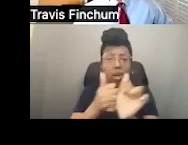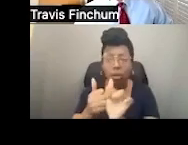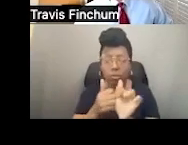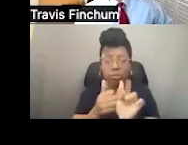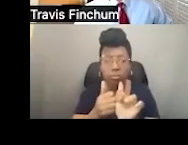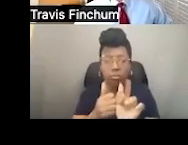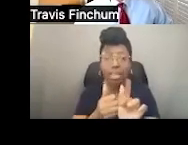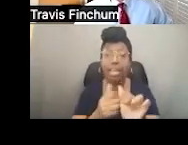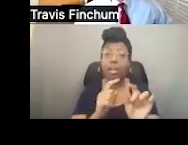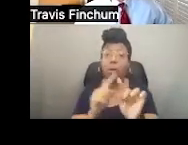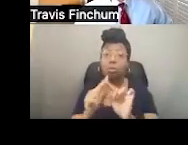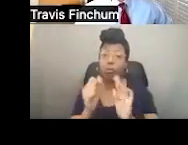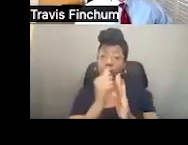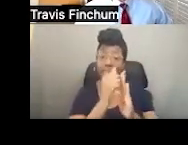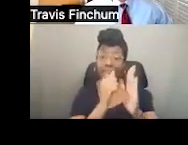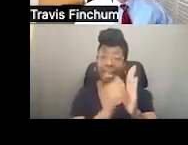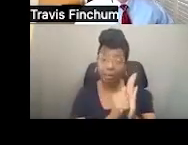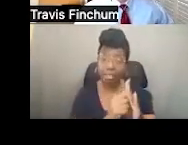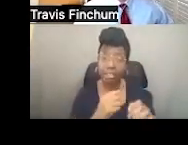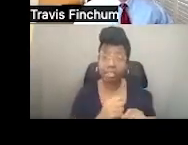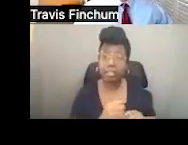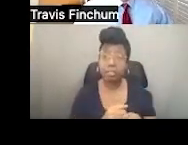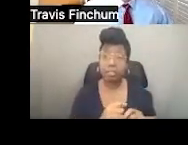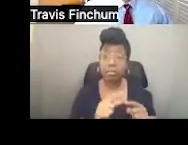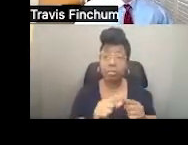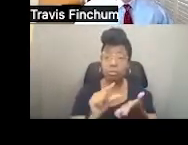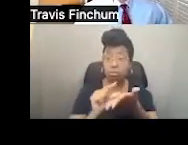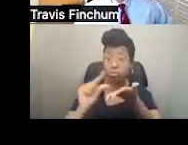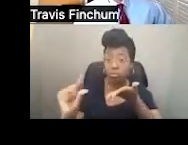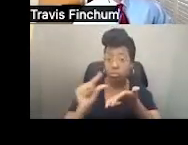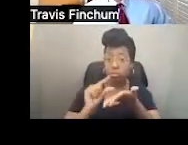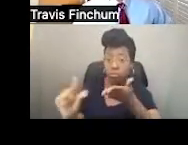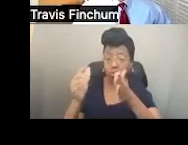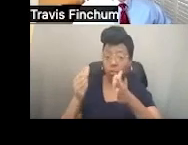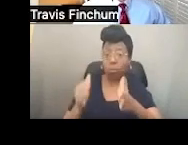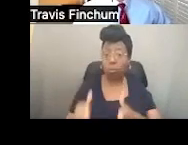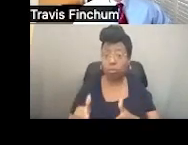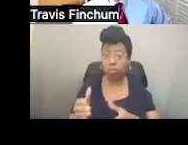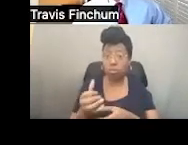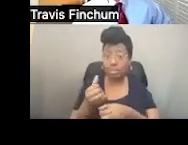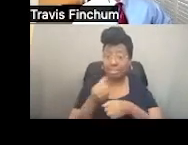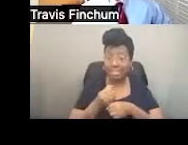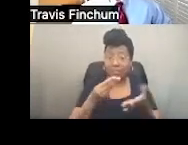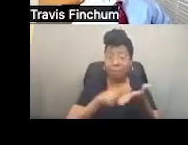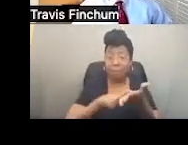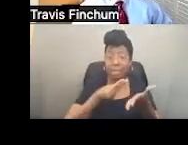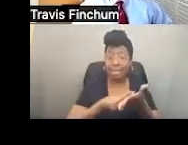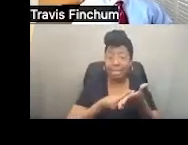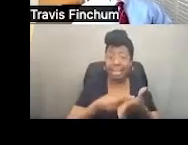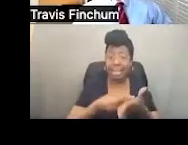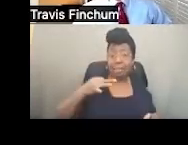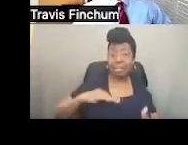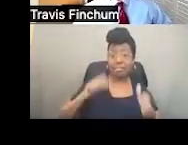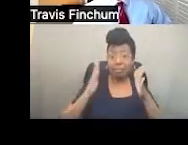accounting for the use of those funds to the beneficiary, which the beneficiary is who it's all